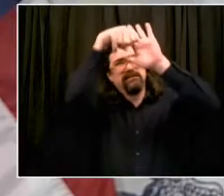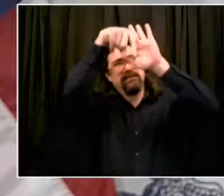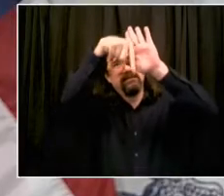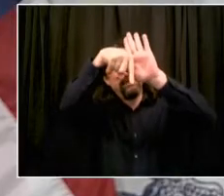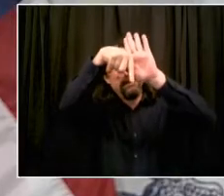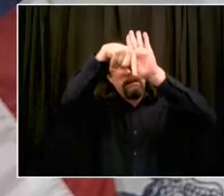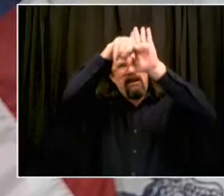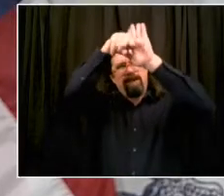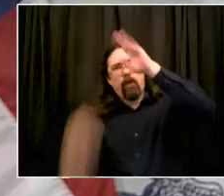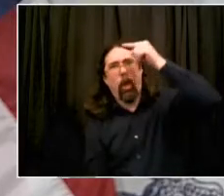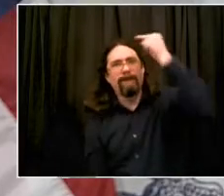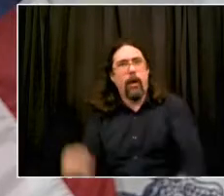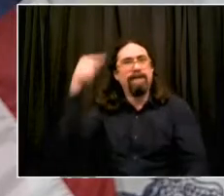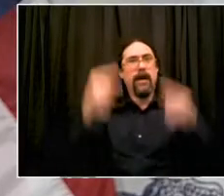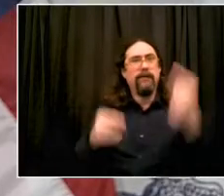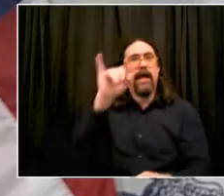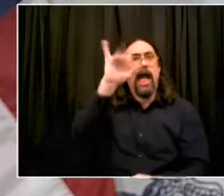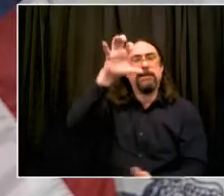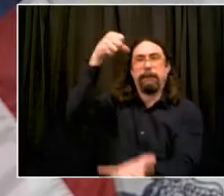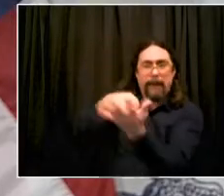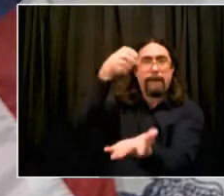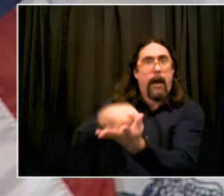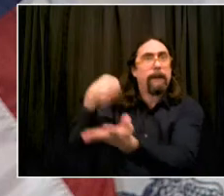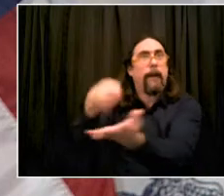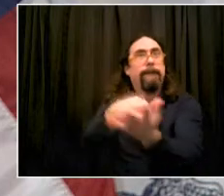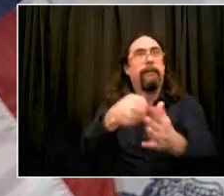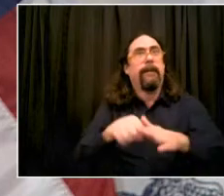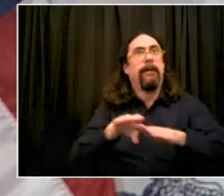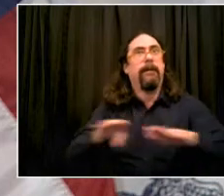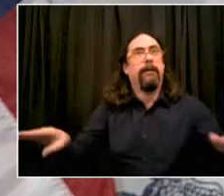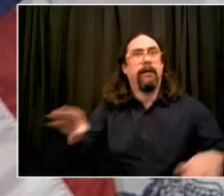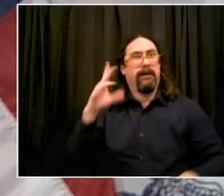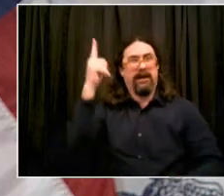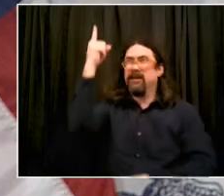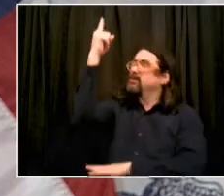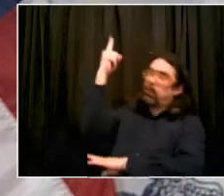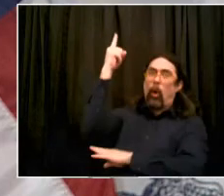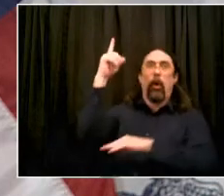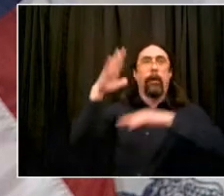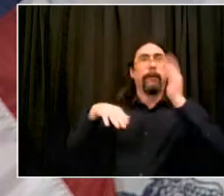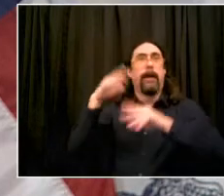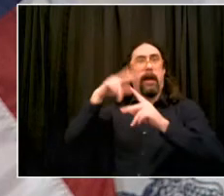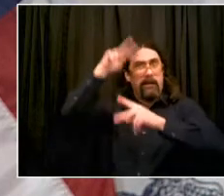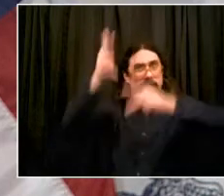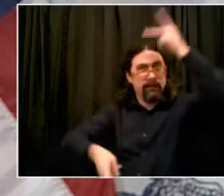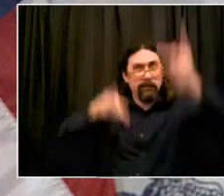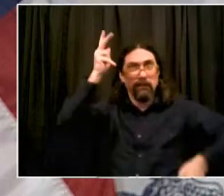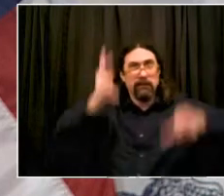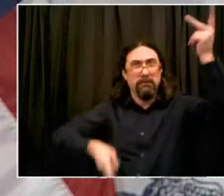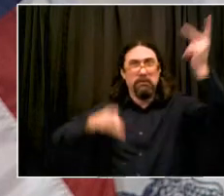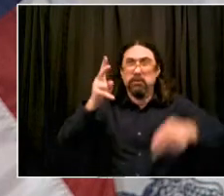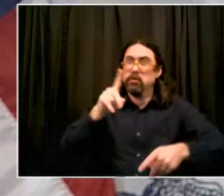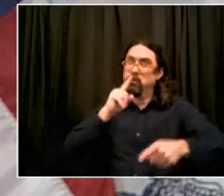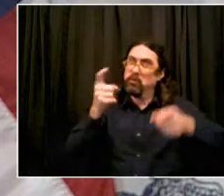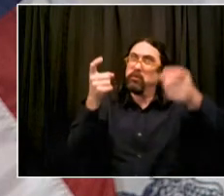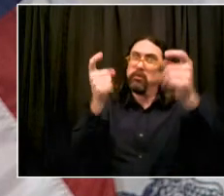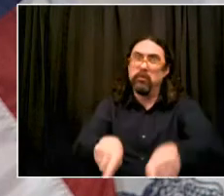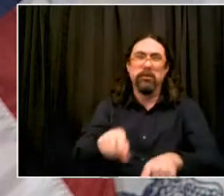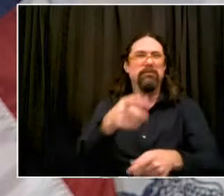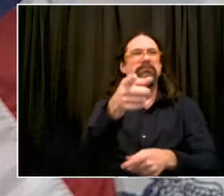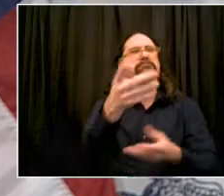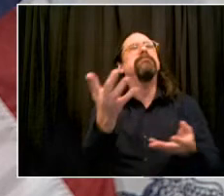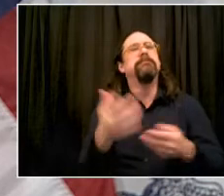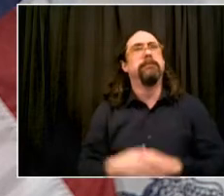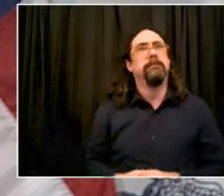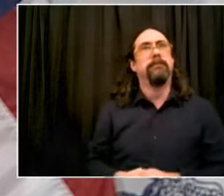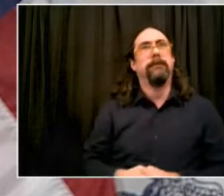You know, I appreciate the question, Juliet, and that's obviously an area of real concern, this particular site. We have obviously high-rise buildings